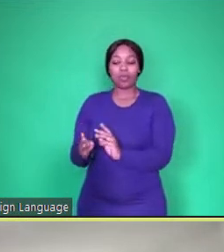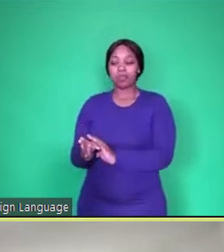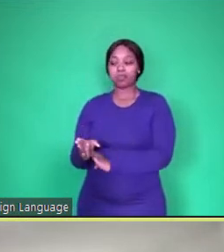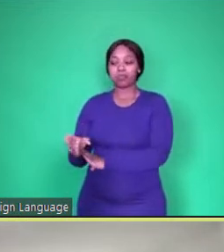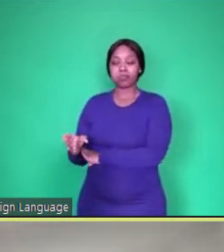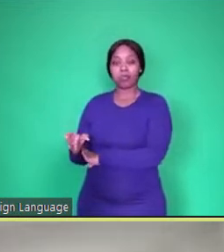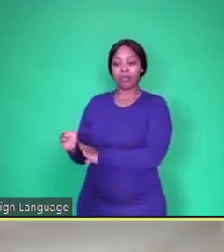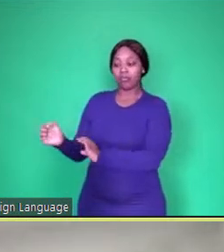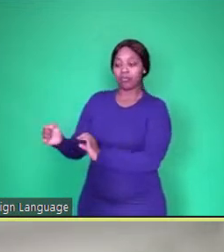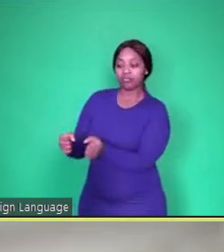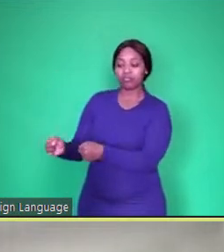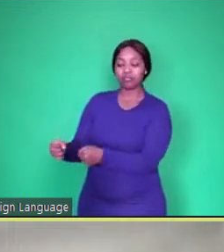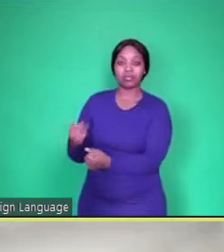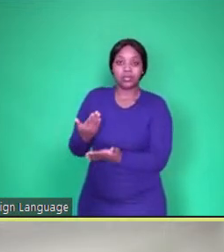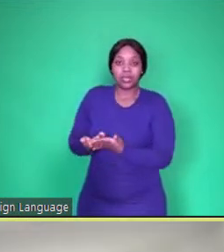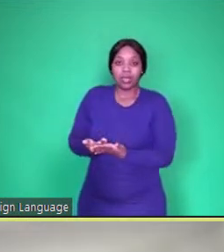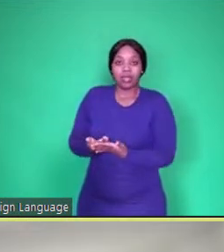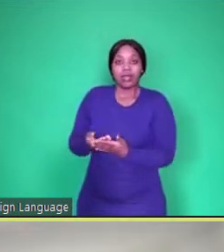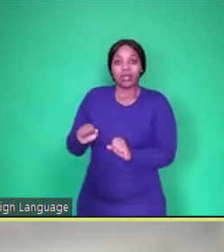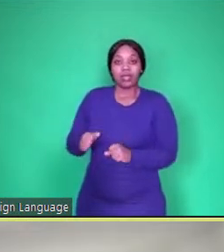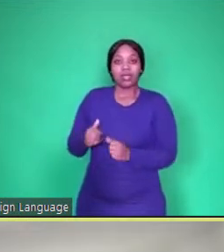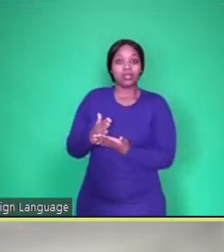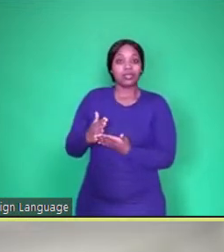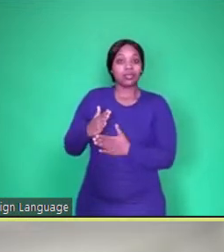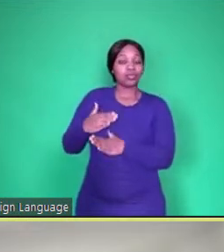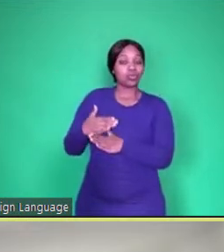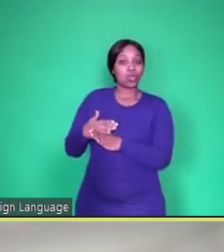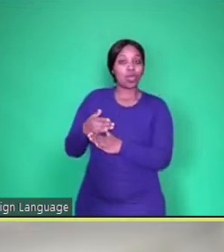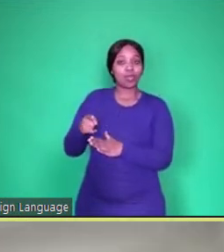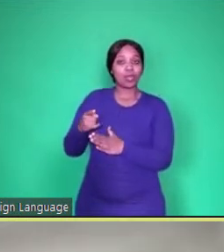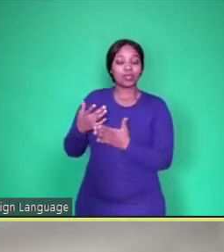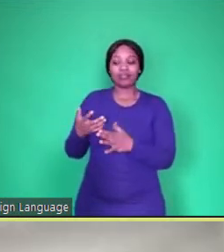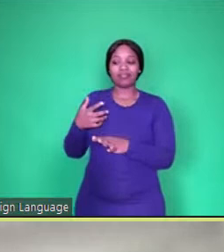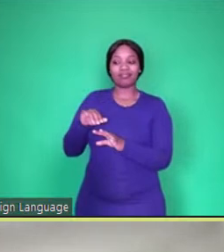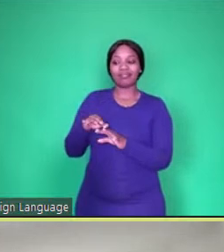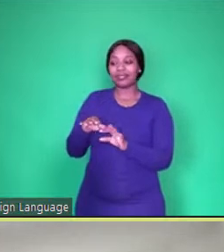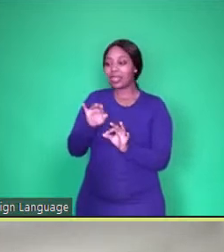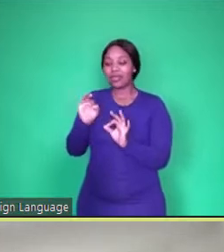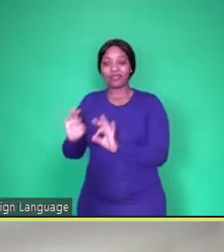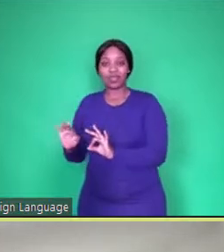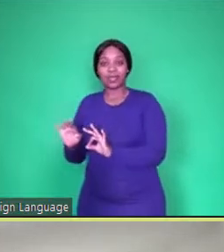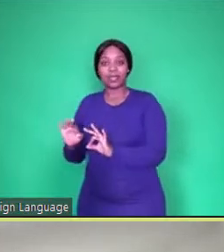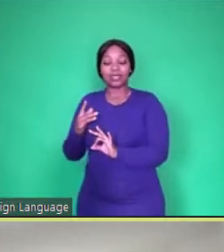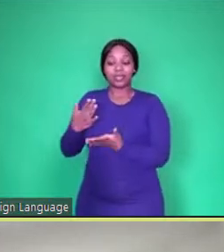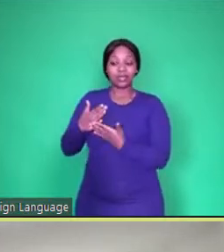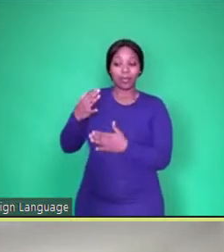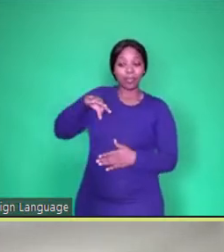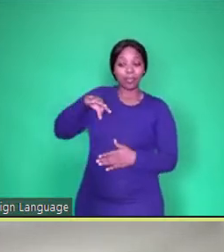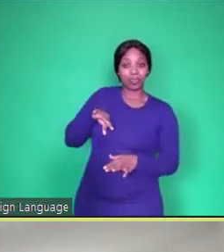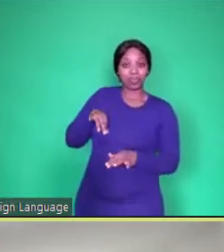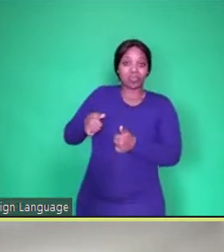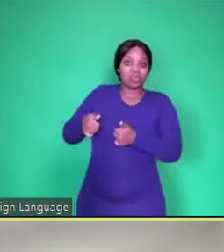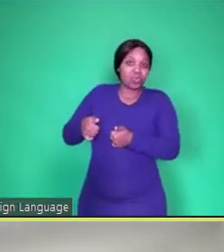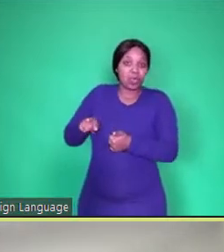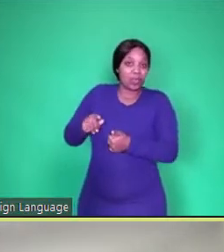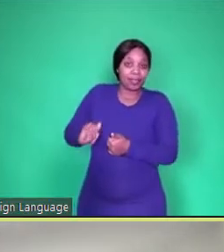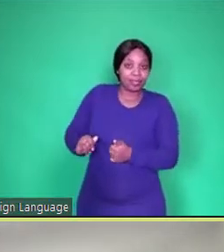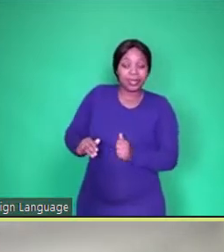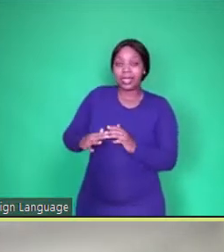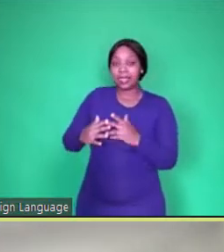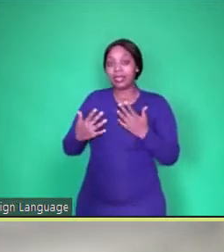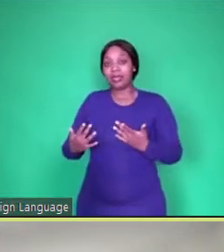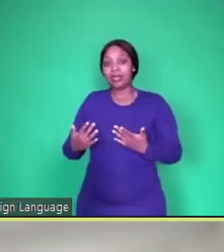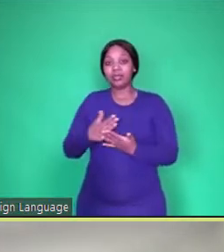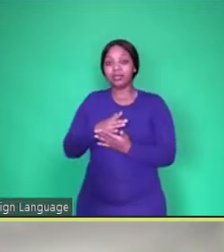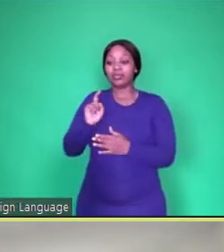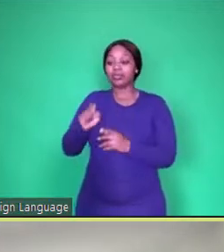jobs are in the formal economy, which would pay a decent wage, you can see that what happens is that people end up being much better off